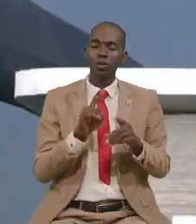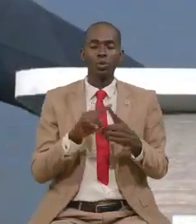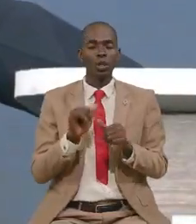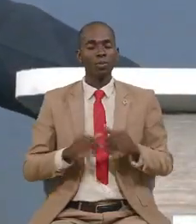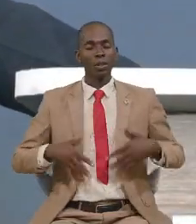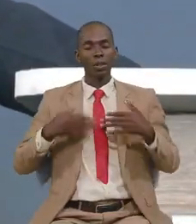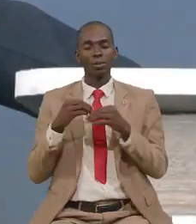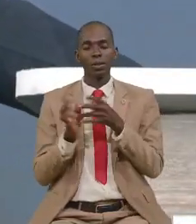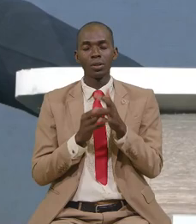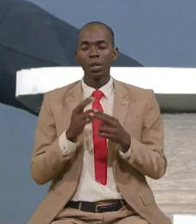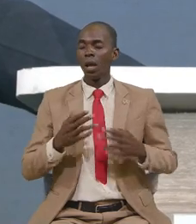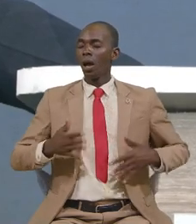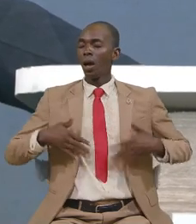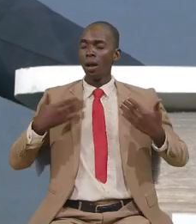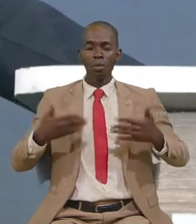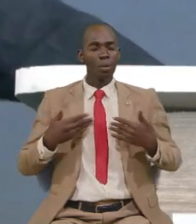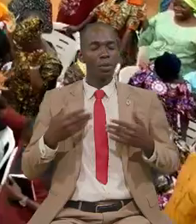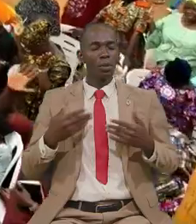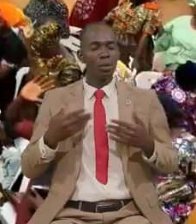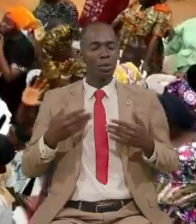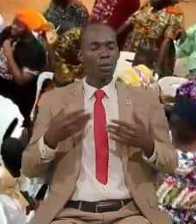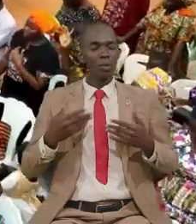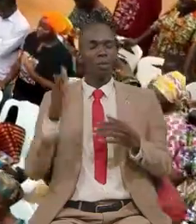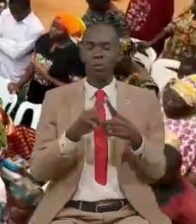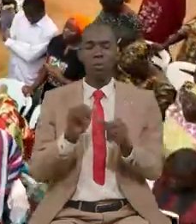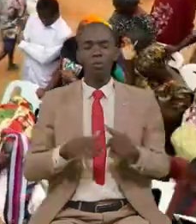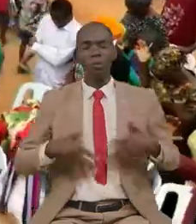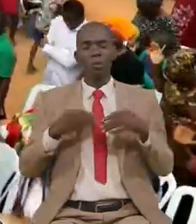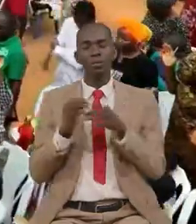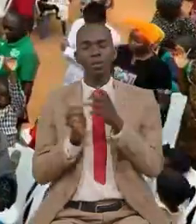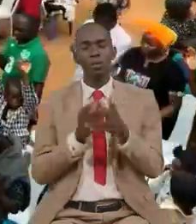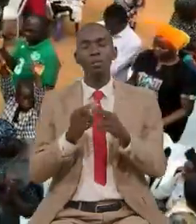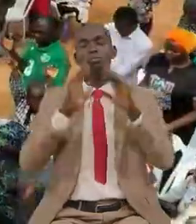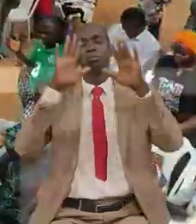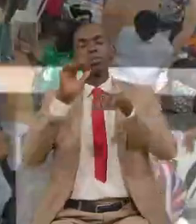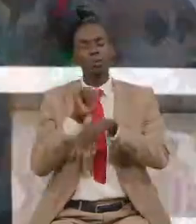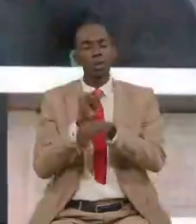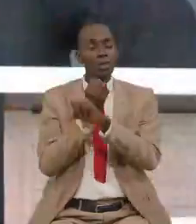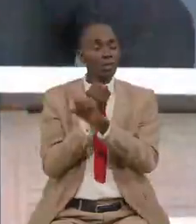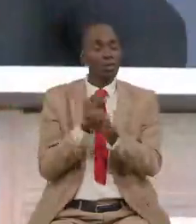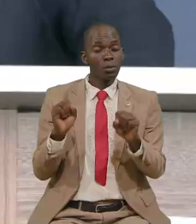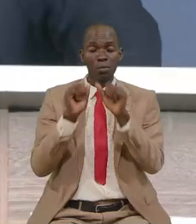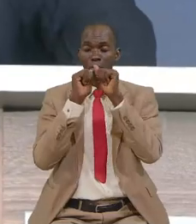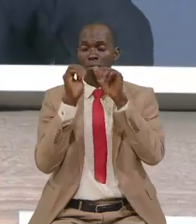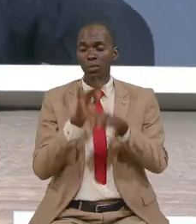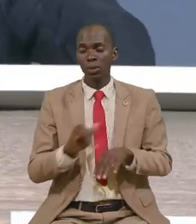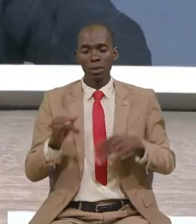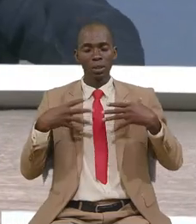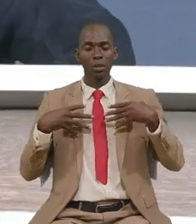and joy will flow into every life. Miracles, salvation, blessing,